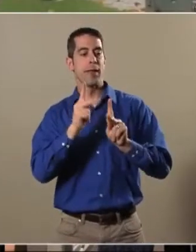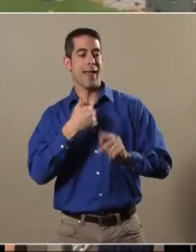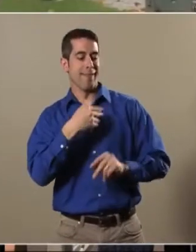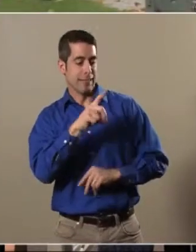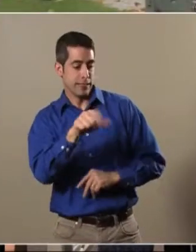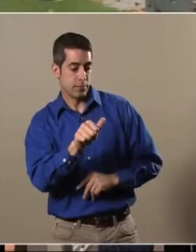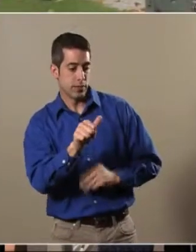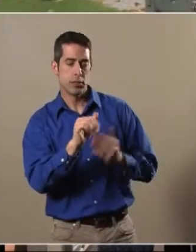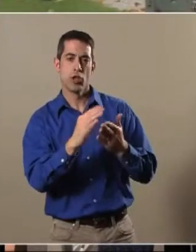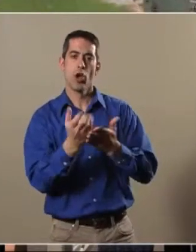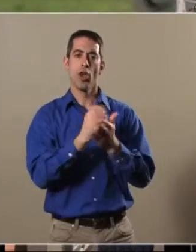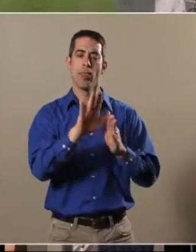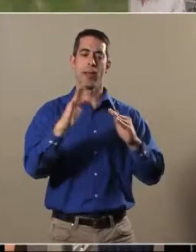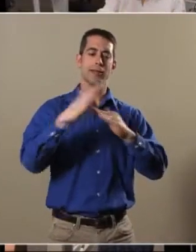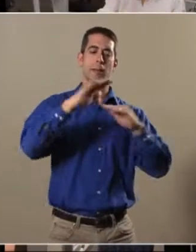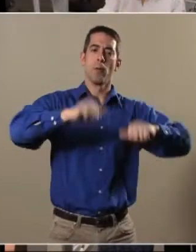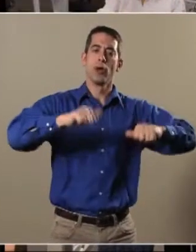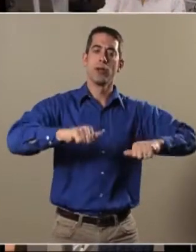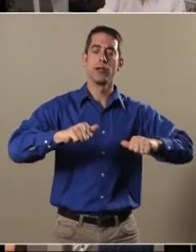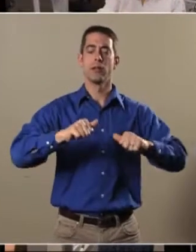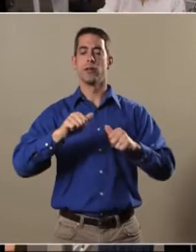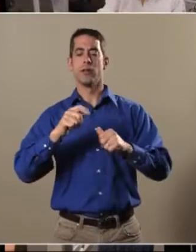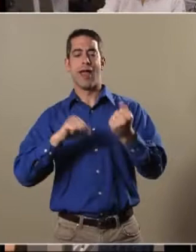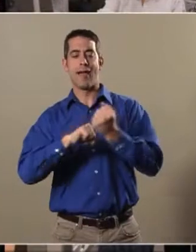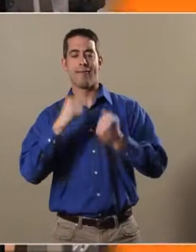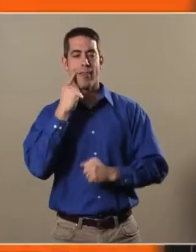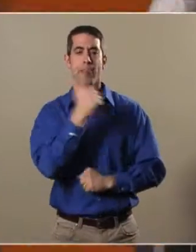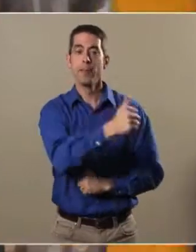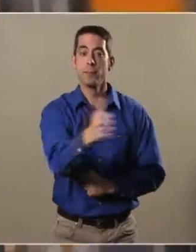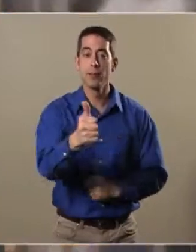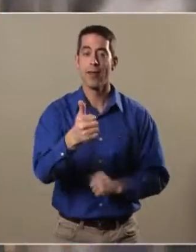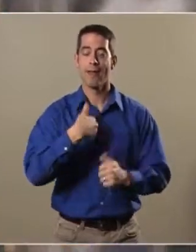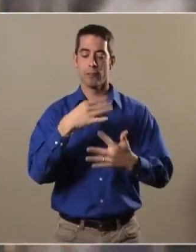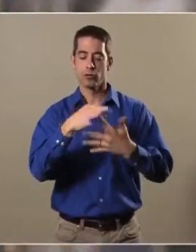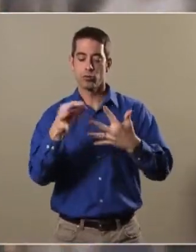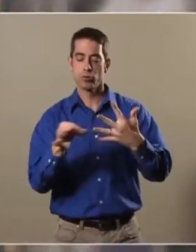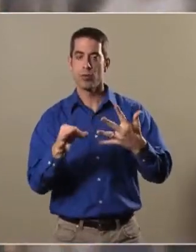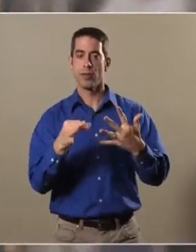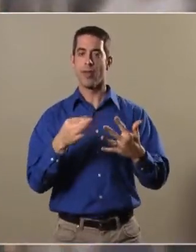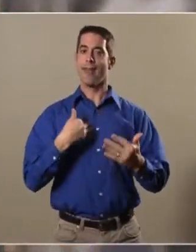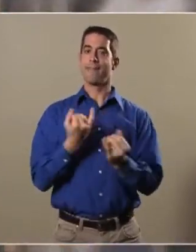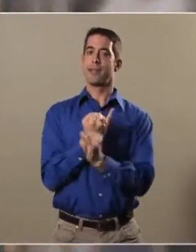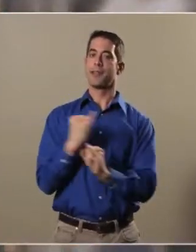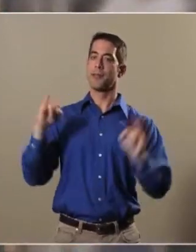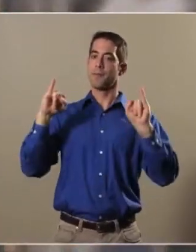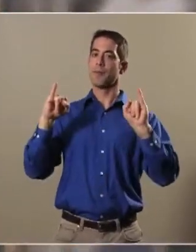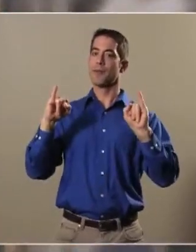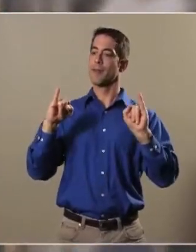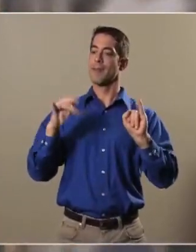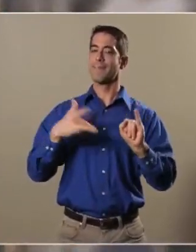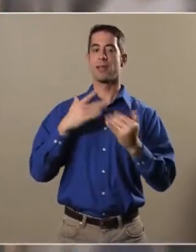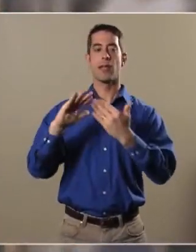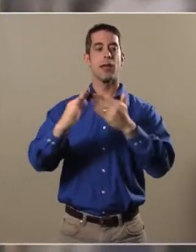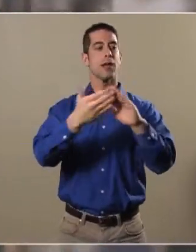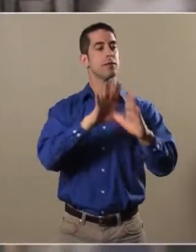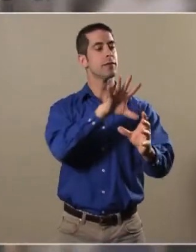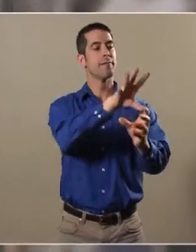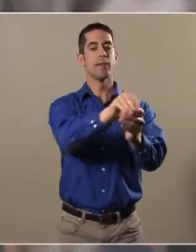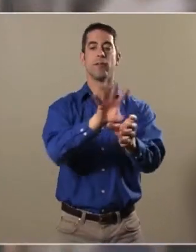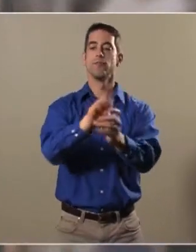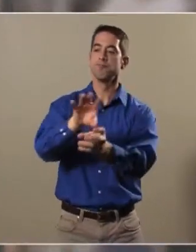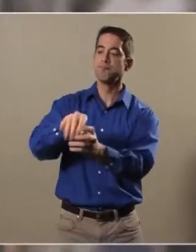to achieve their potential, to advocate for themselves, make choices, achieve independence, and be included in the